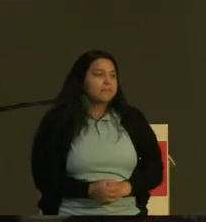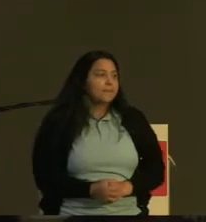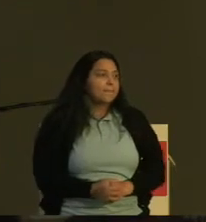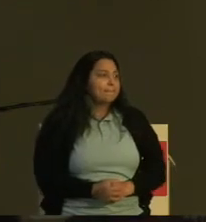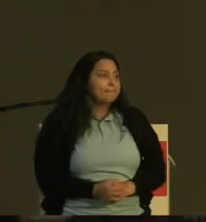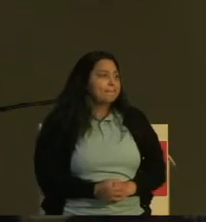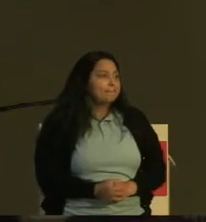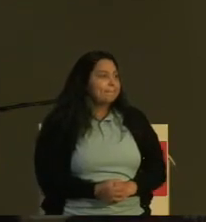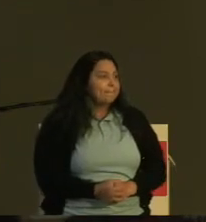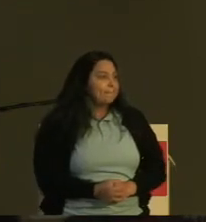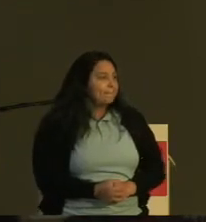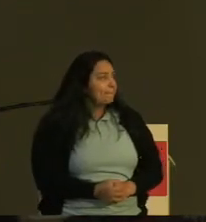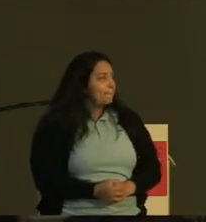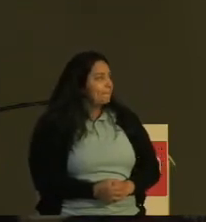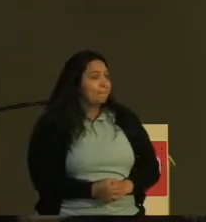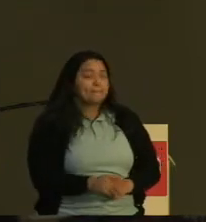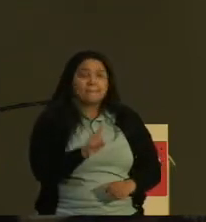There's a lot there, but